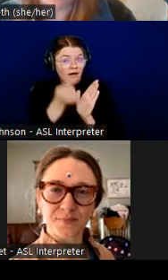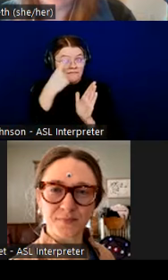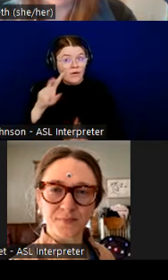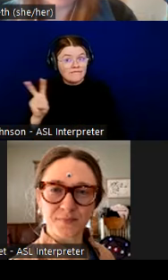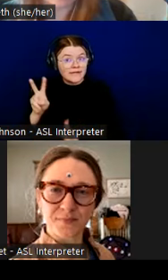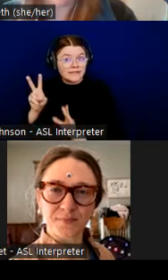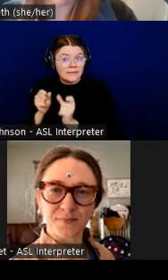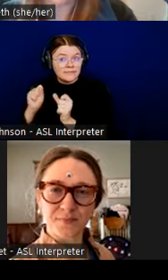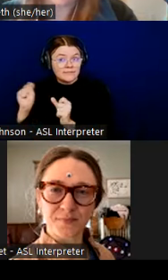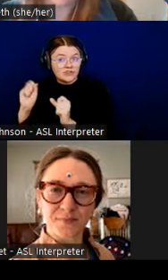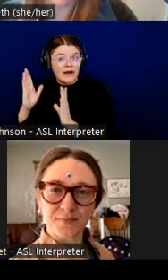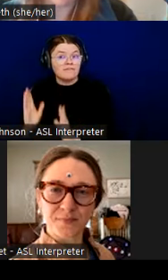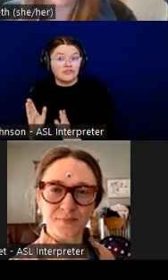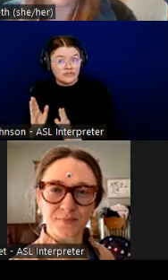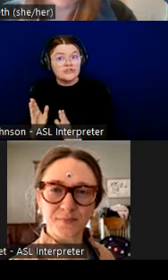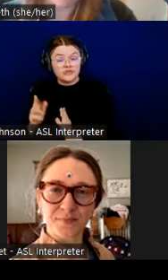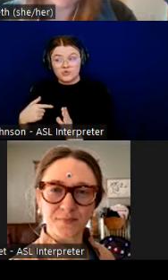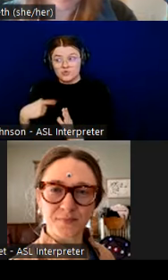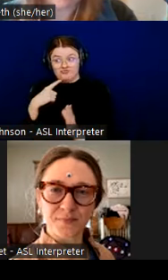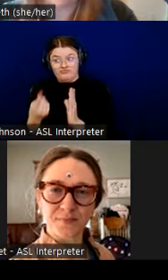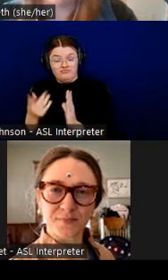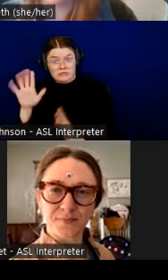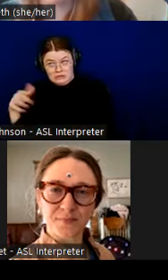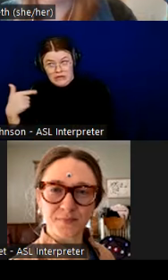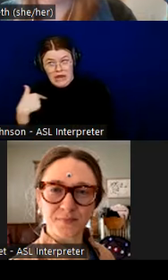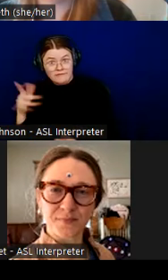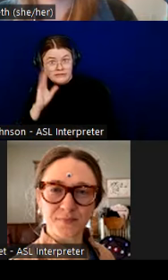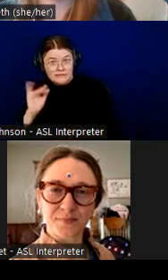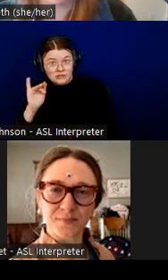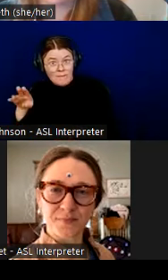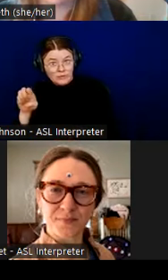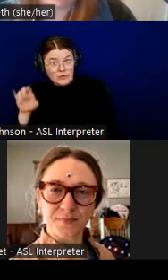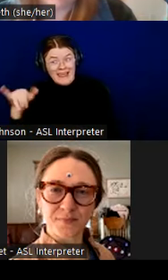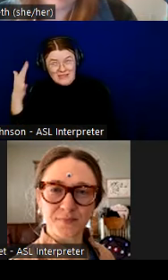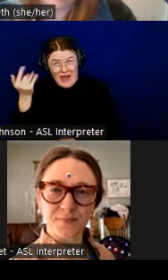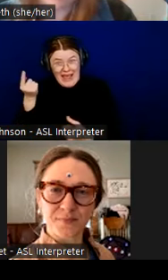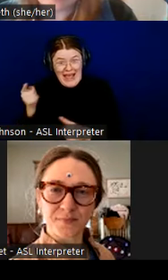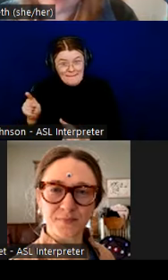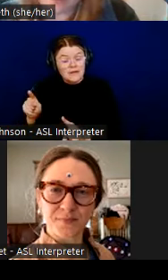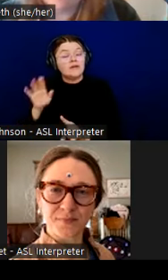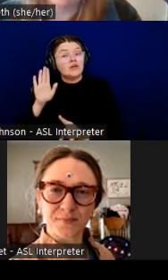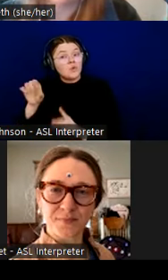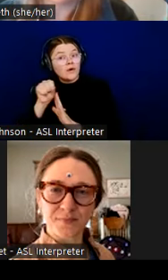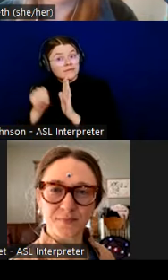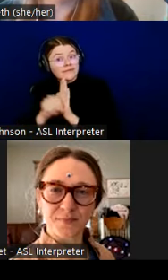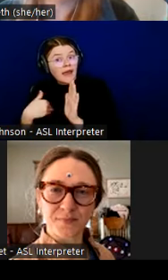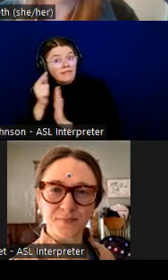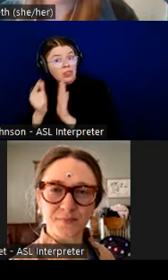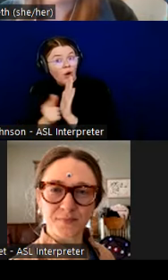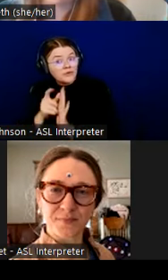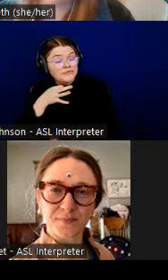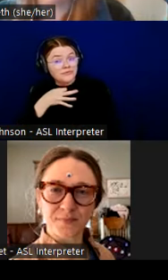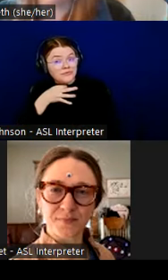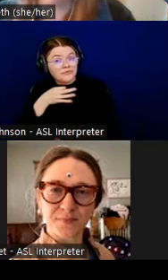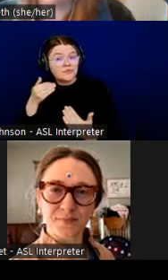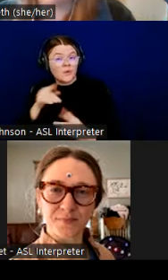to say, hey, I was abused, this is why this happened, when facing trial or sentencing? I would love to know.